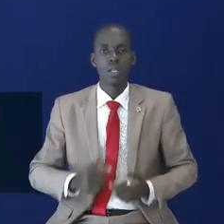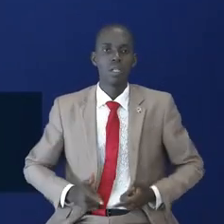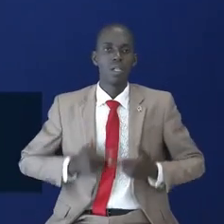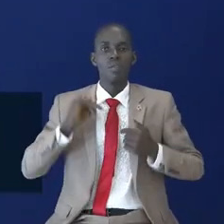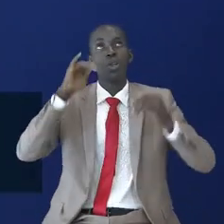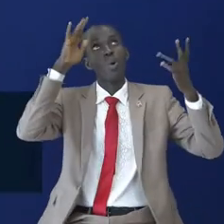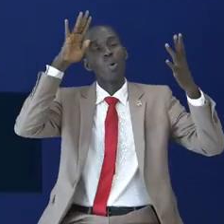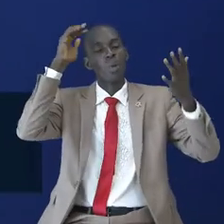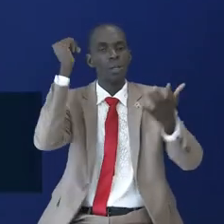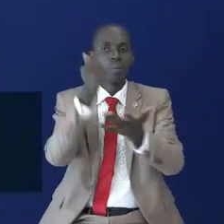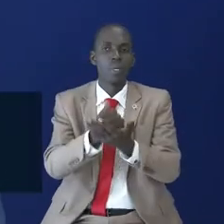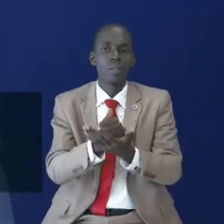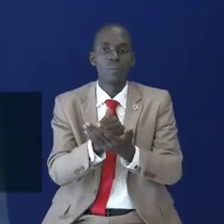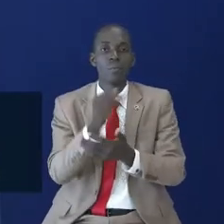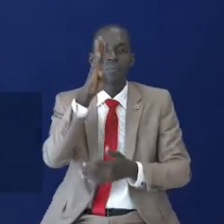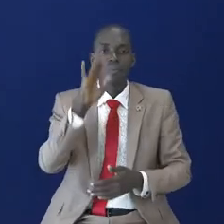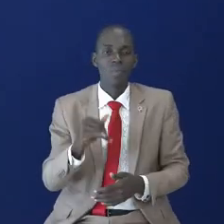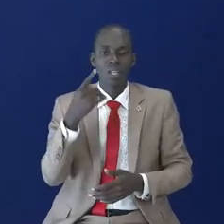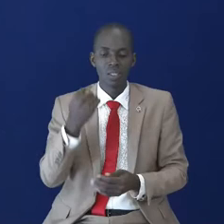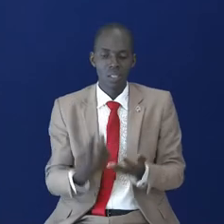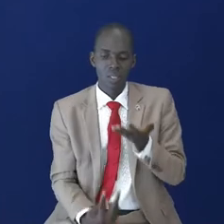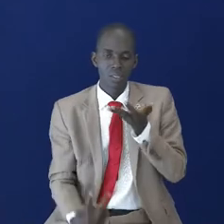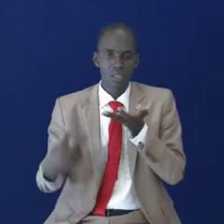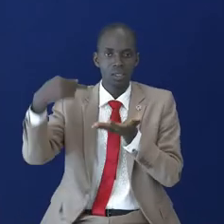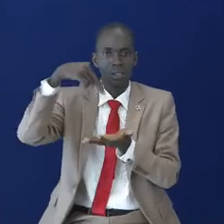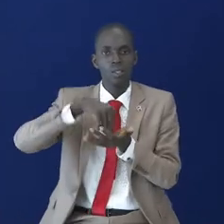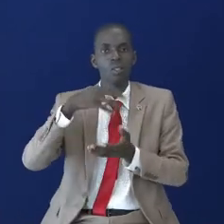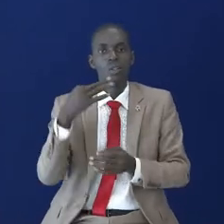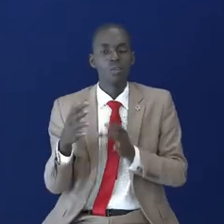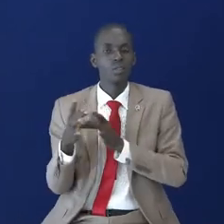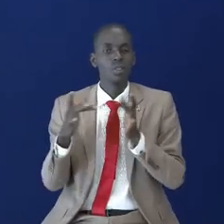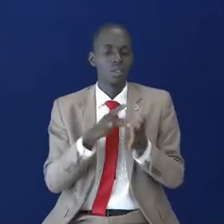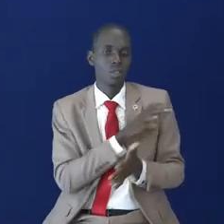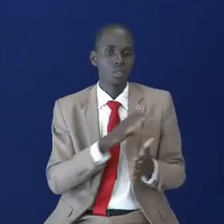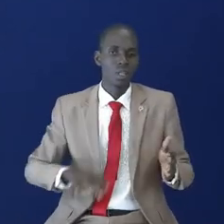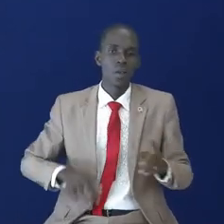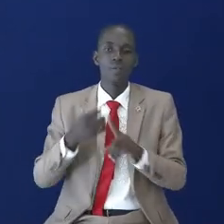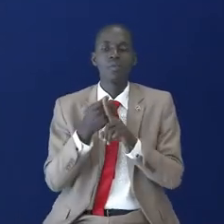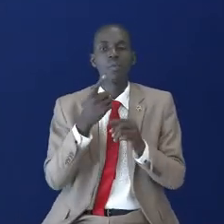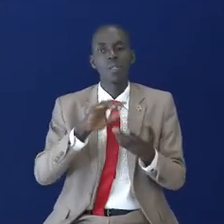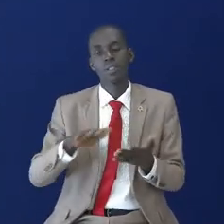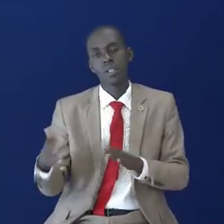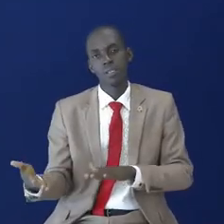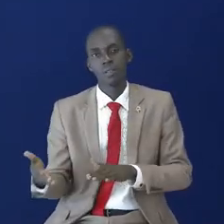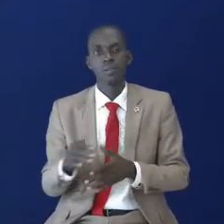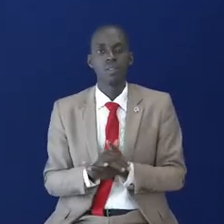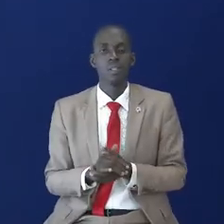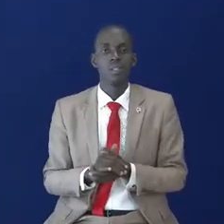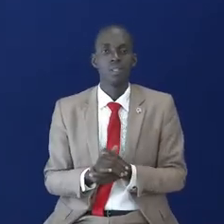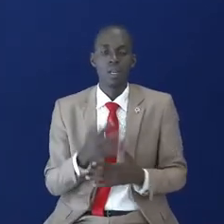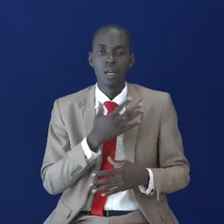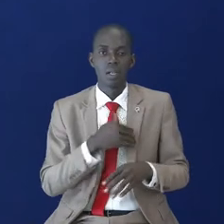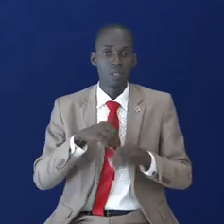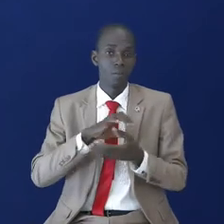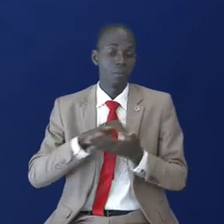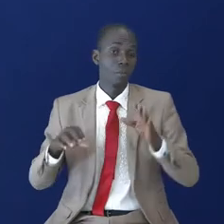Amen. By the resurrection of Jesus Christ from the dead. And then in verse